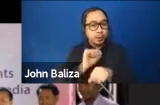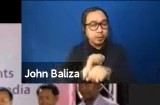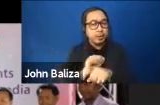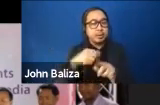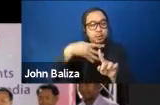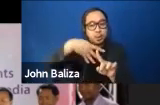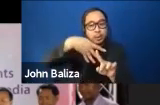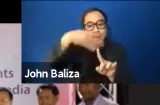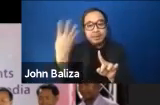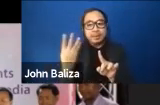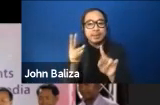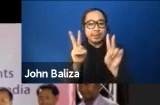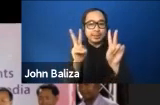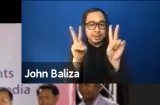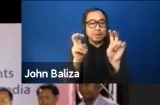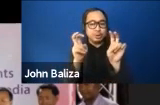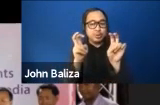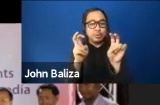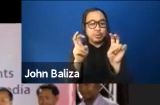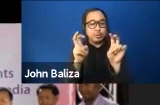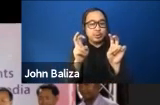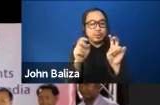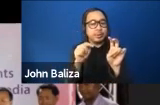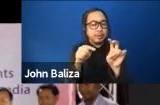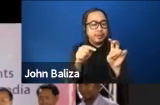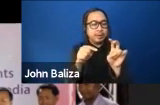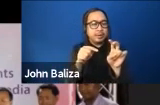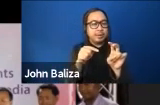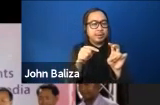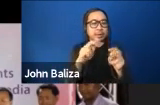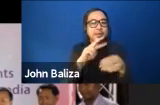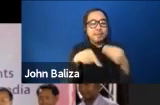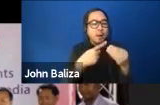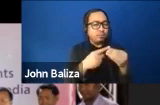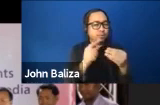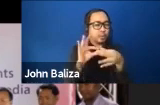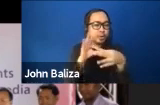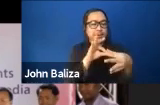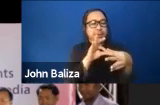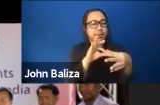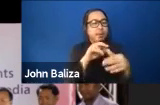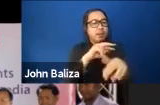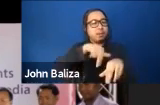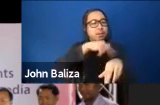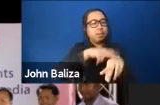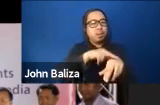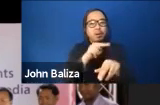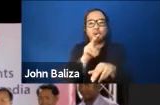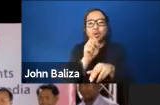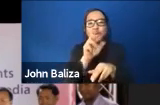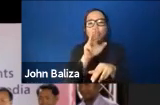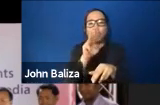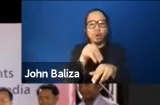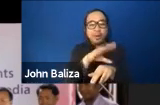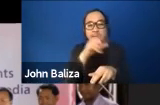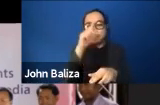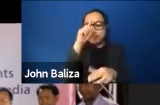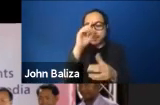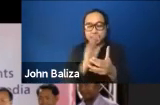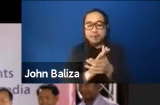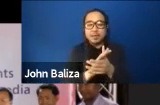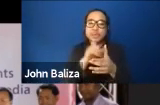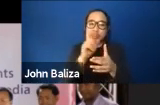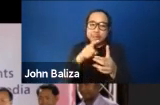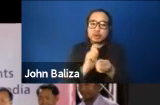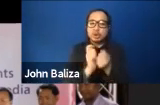is the issue of norm and belief. We believe that there's need to be the change of heart, mind,